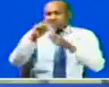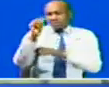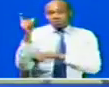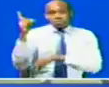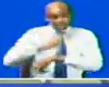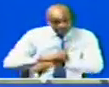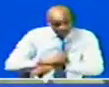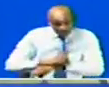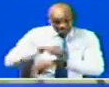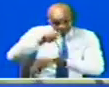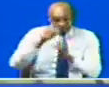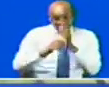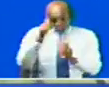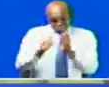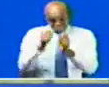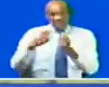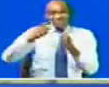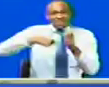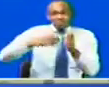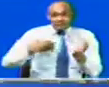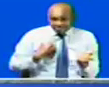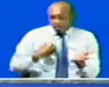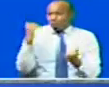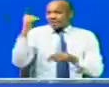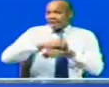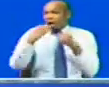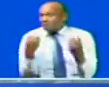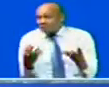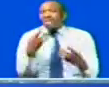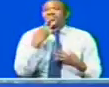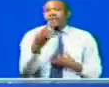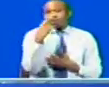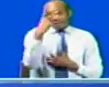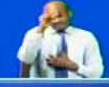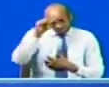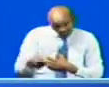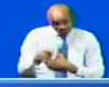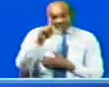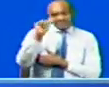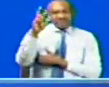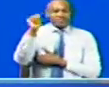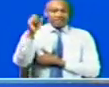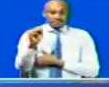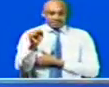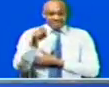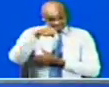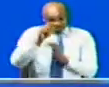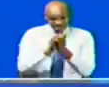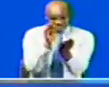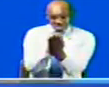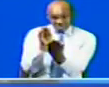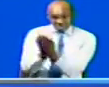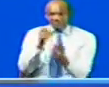day to a milk processing plant with a daily capacity of 320,000 litres, sterilization